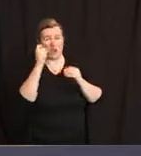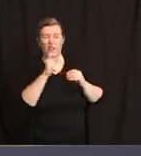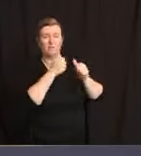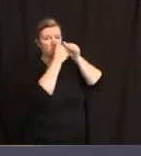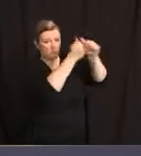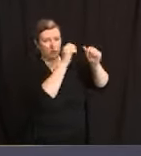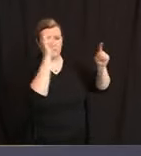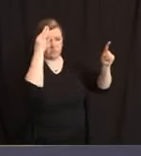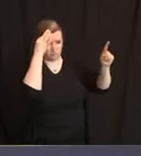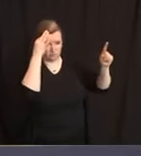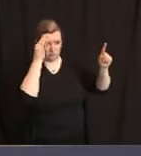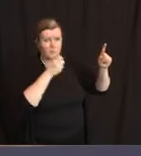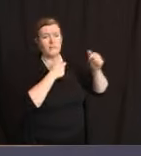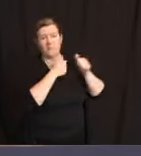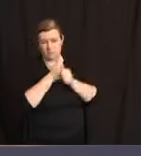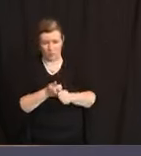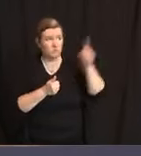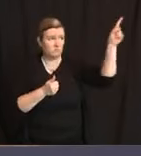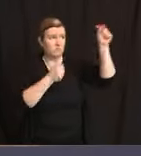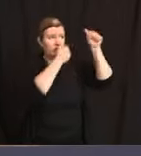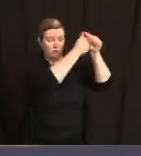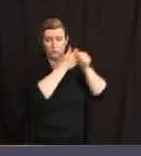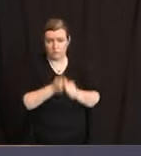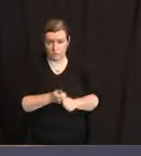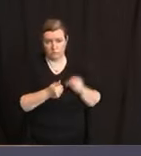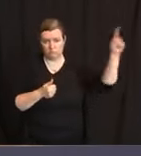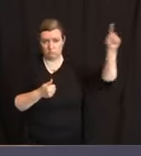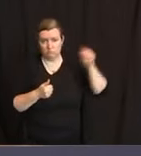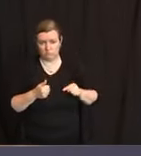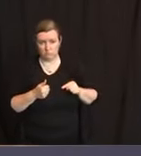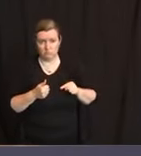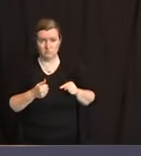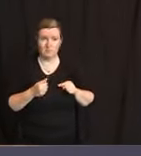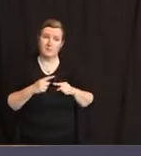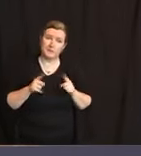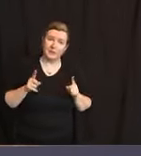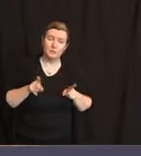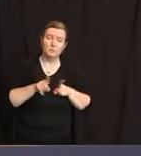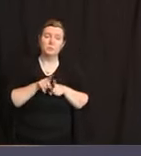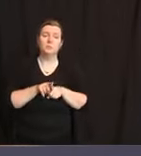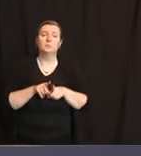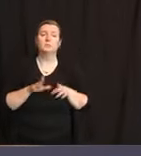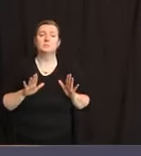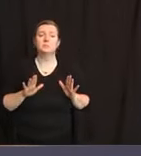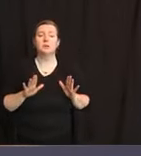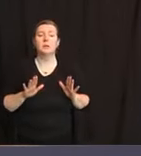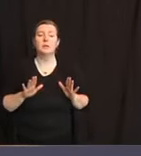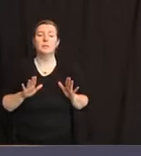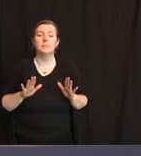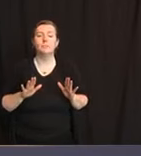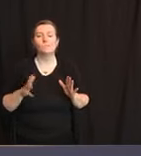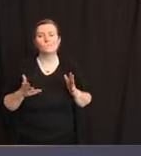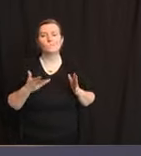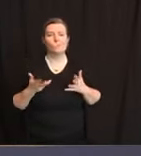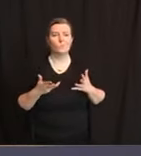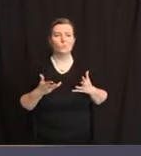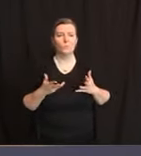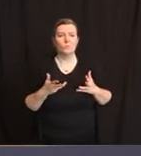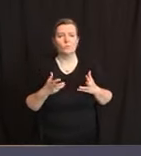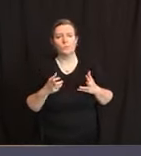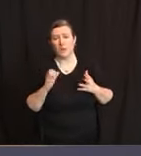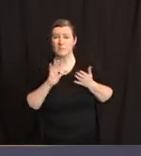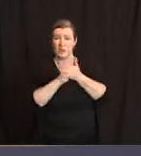flare-ups that hit us and with no, even having batted 1,000. But could it get worse?